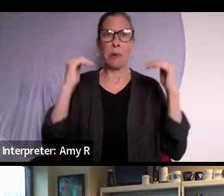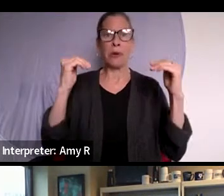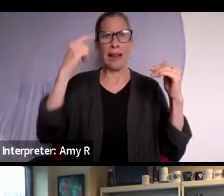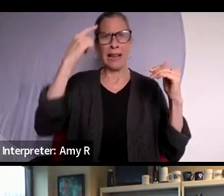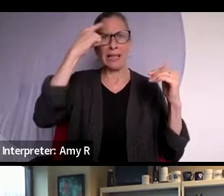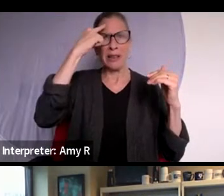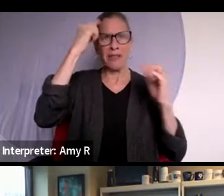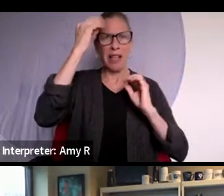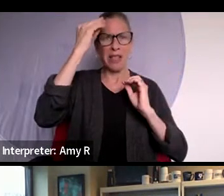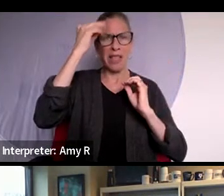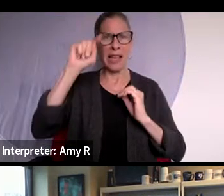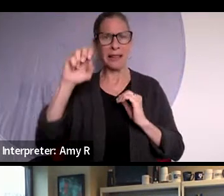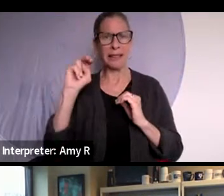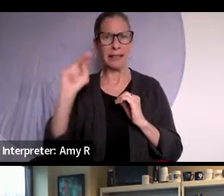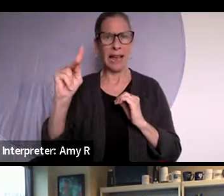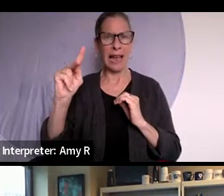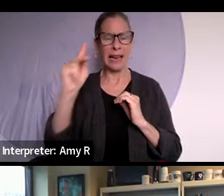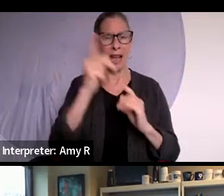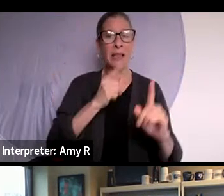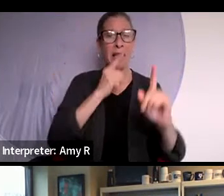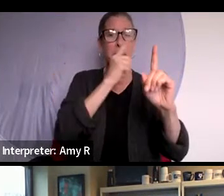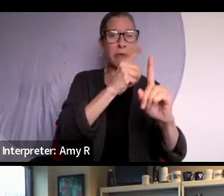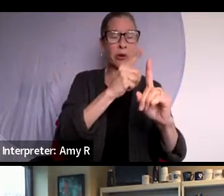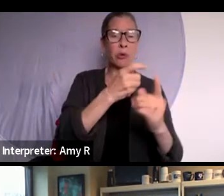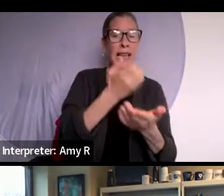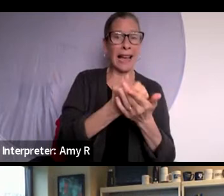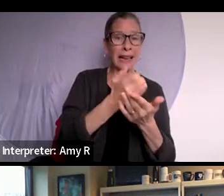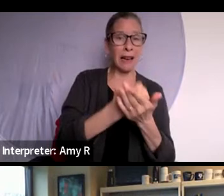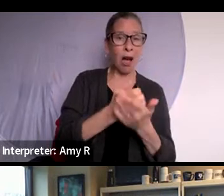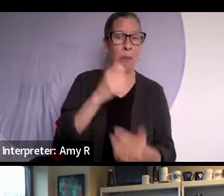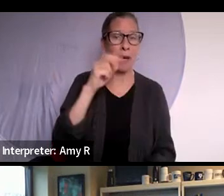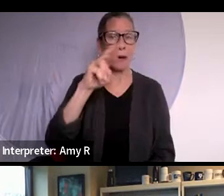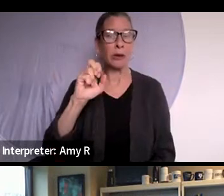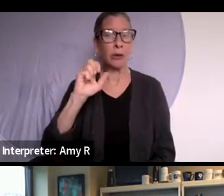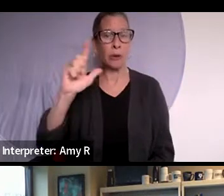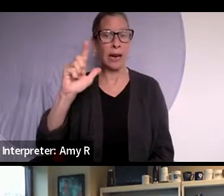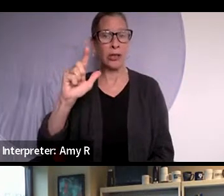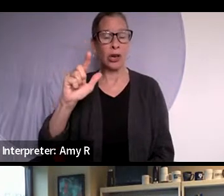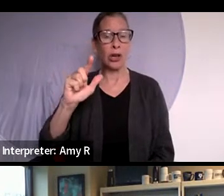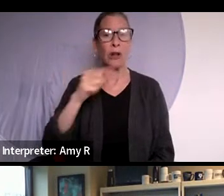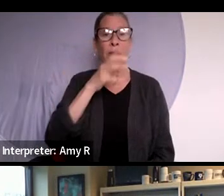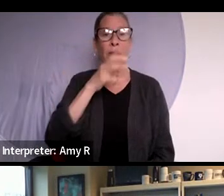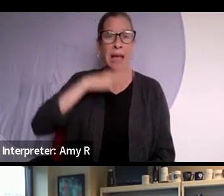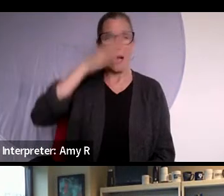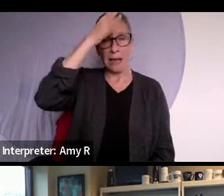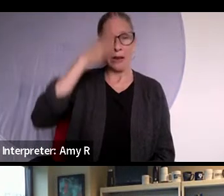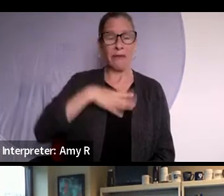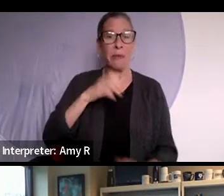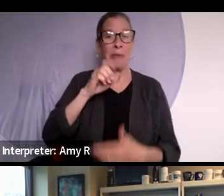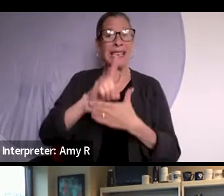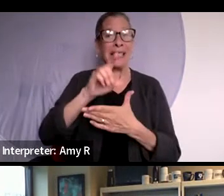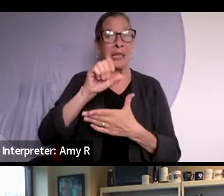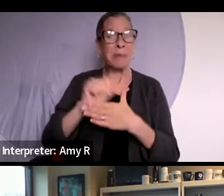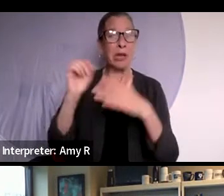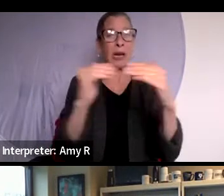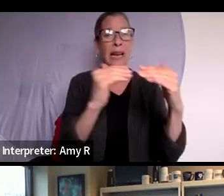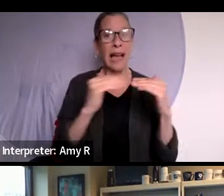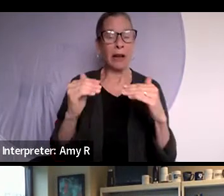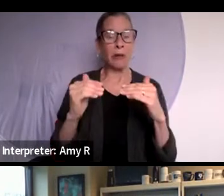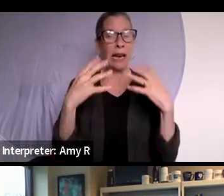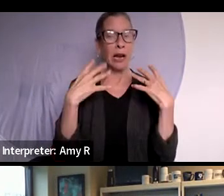pursues economic, racial, gender, and disability equity in education, healthcare, and the